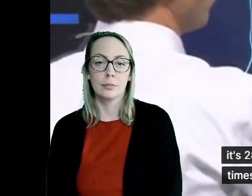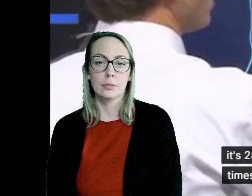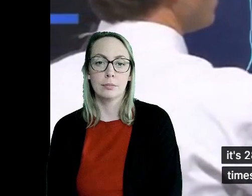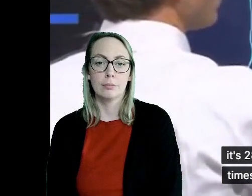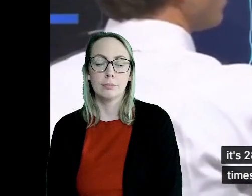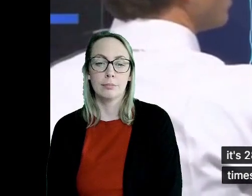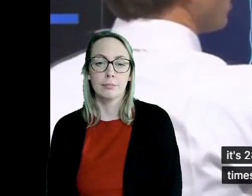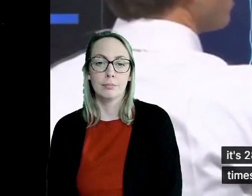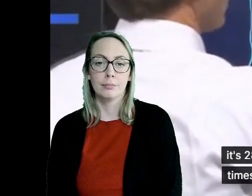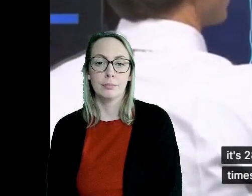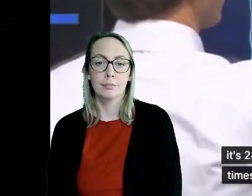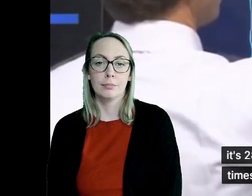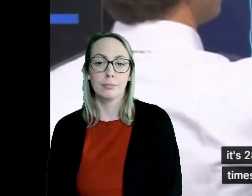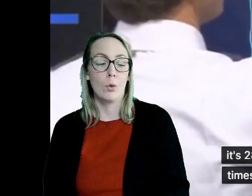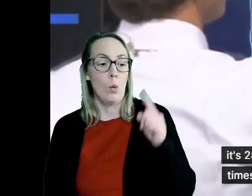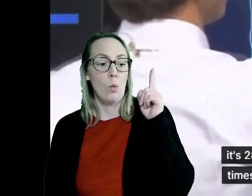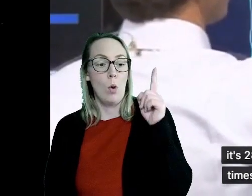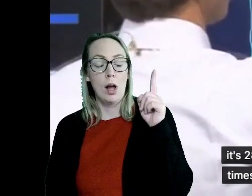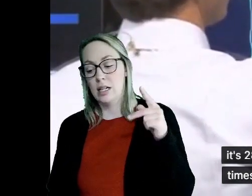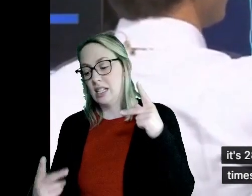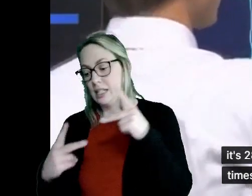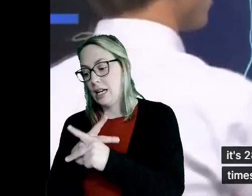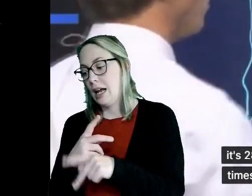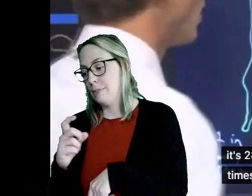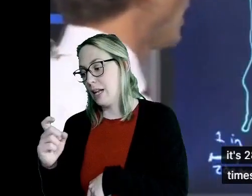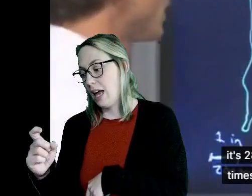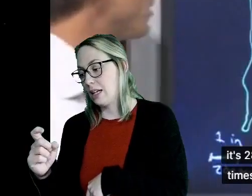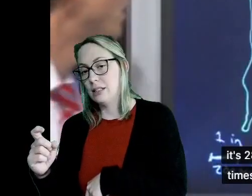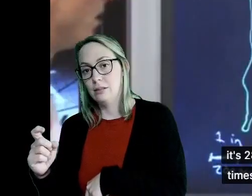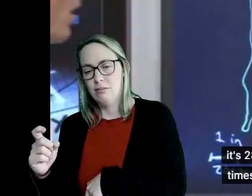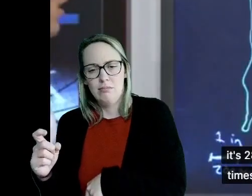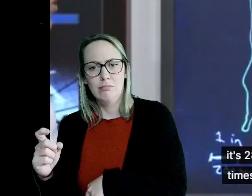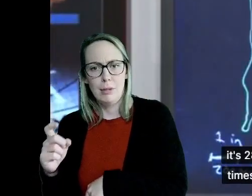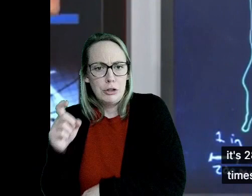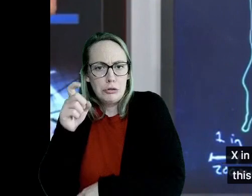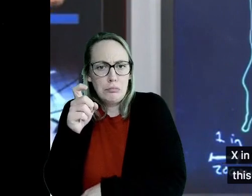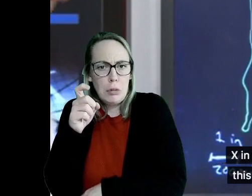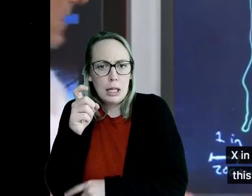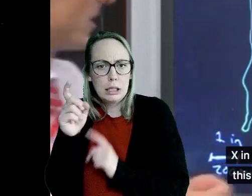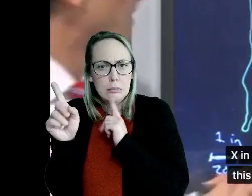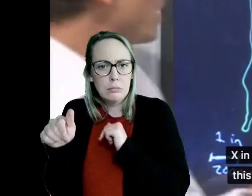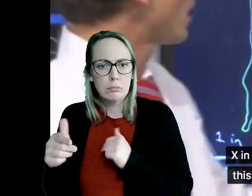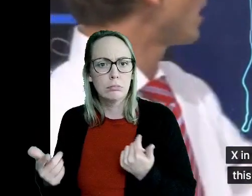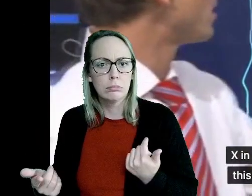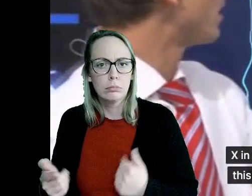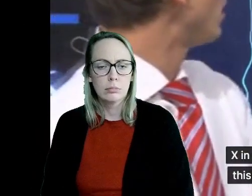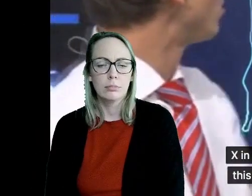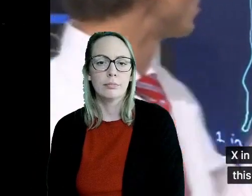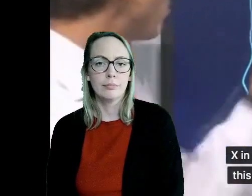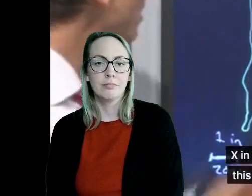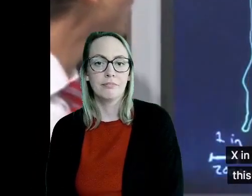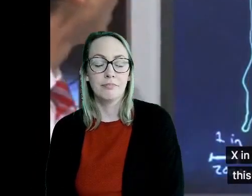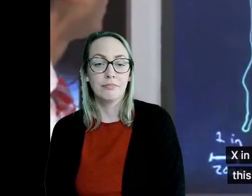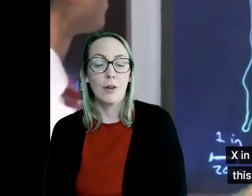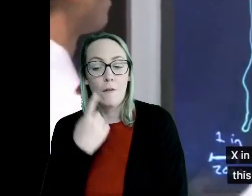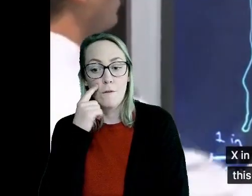equals 1 inch times X miles. Well, that's just 1X. So X in this case